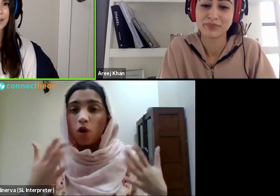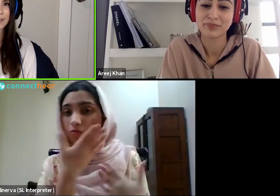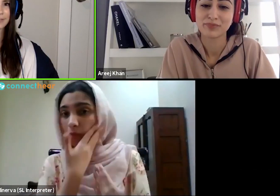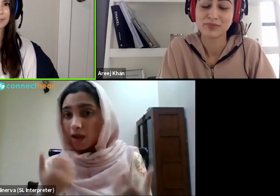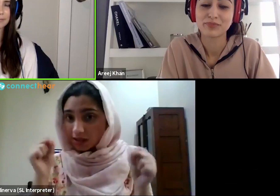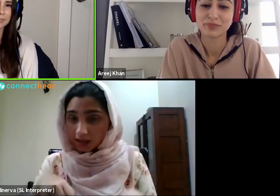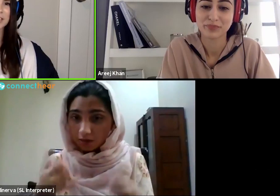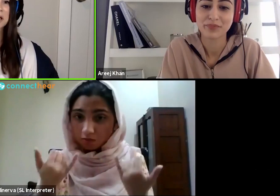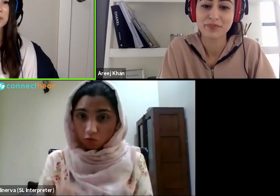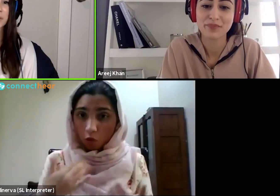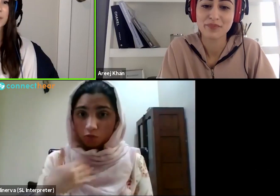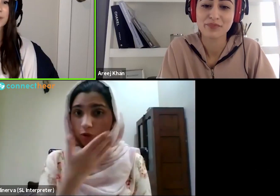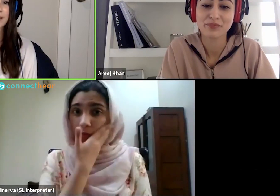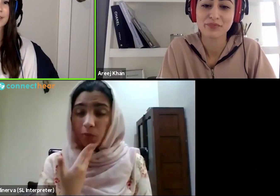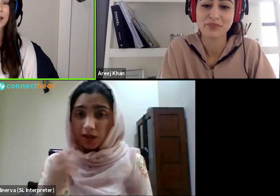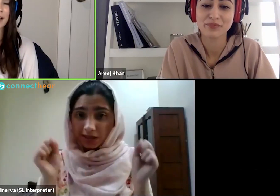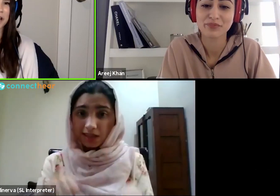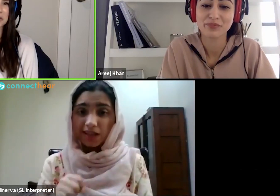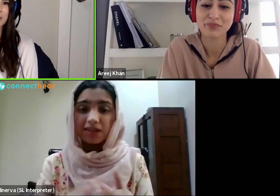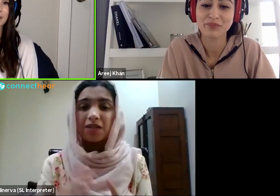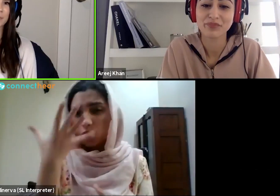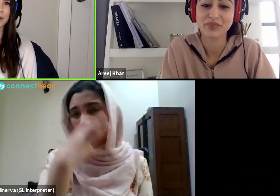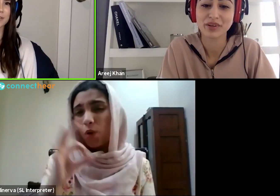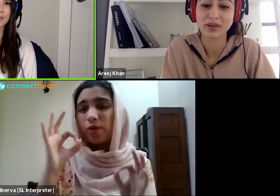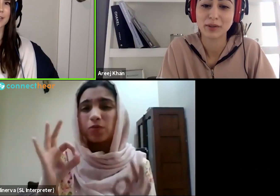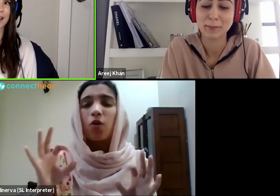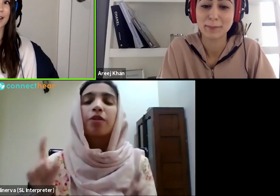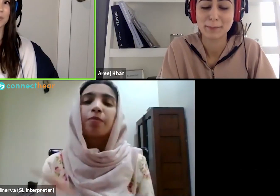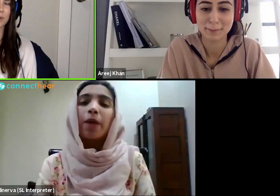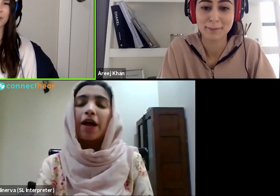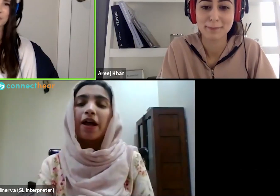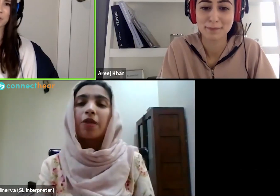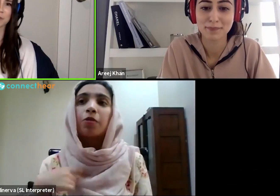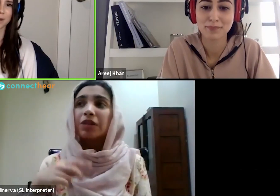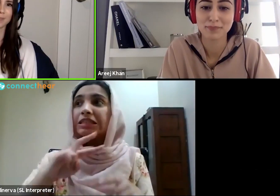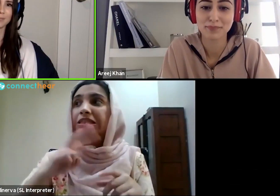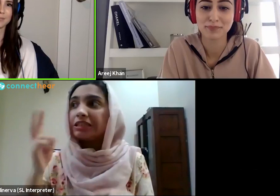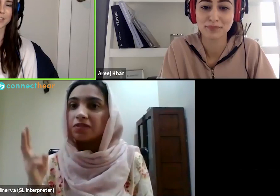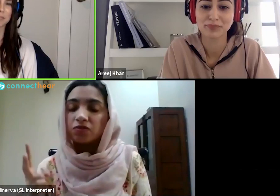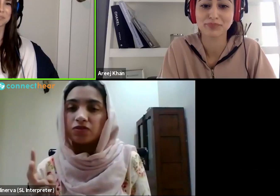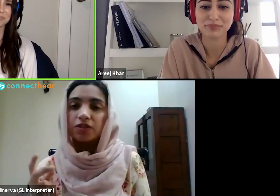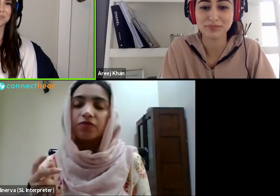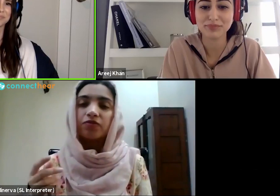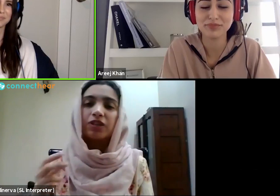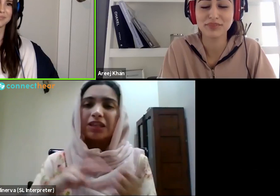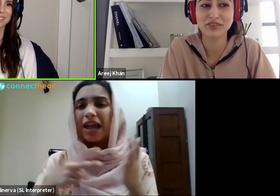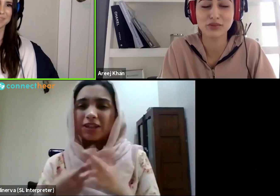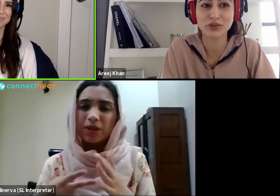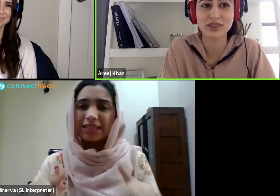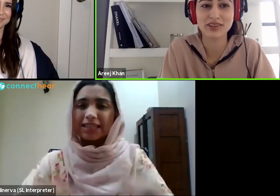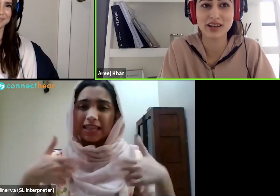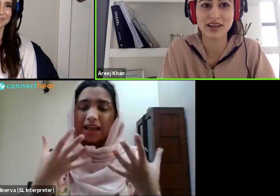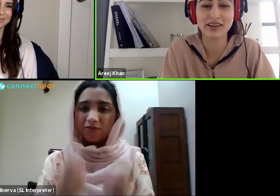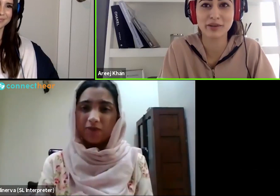variety and just a lot of beauty, because I have a lot of unique experiences that I wouldn't want to trade for. So yeah.